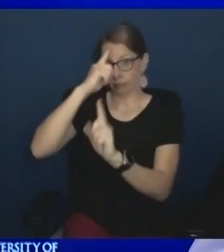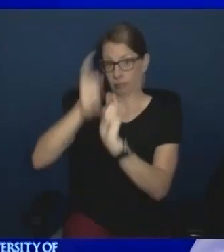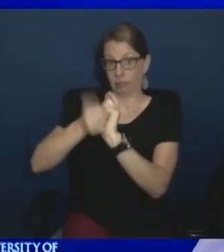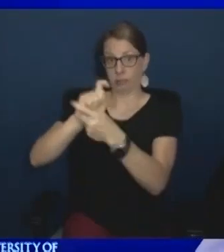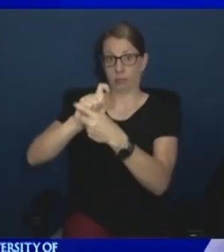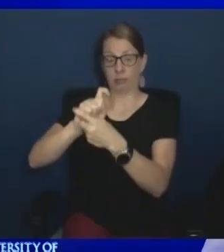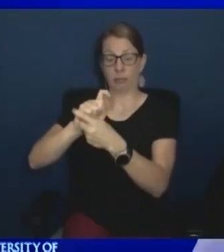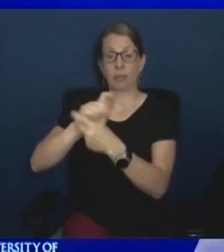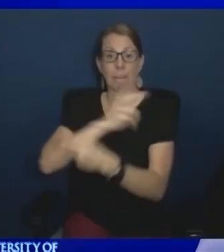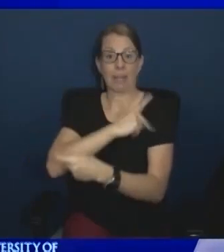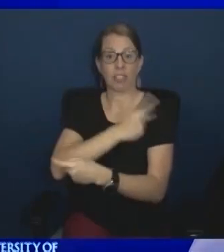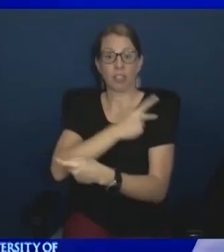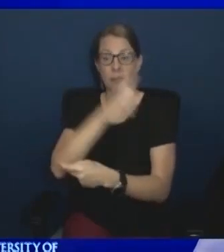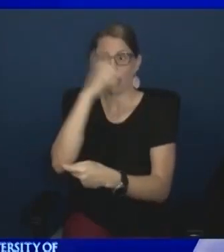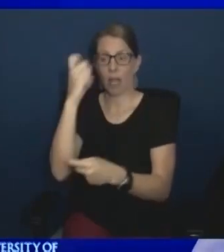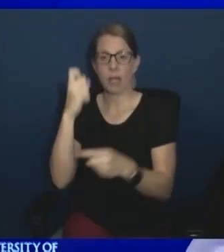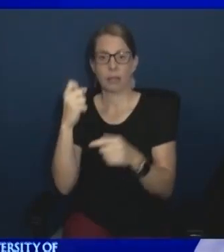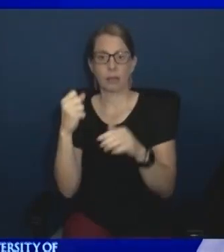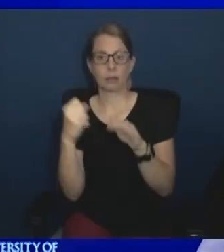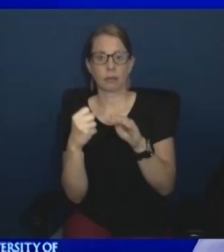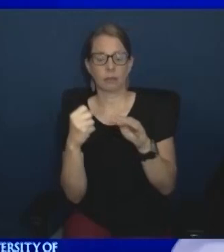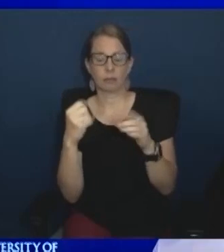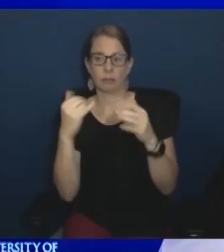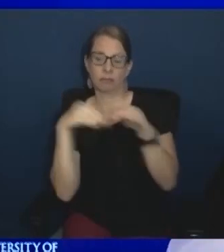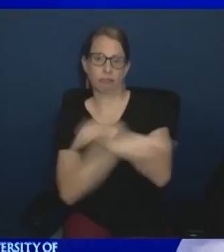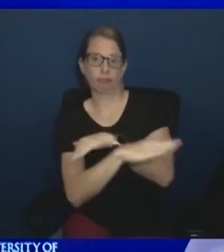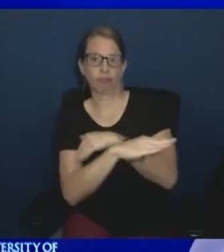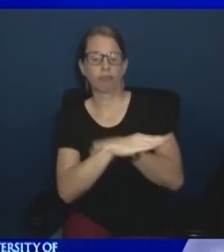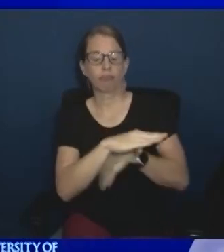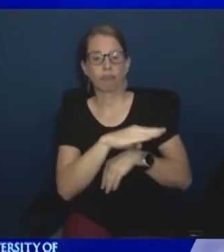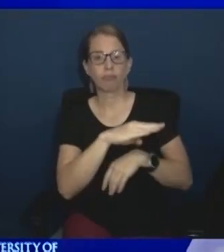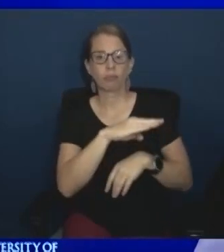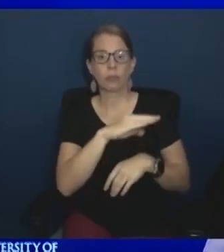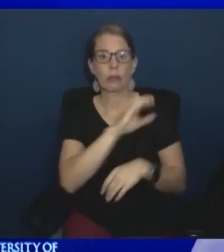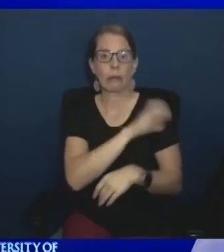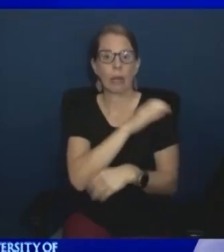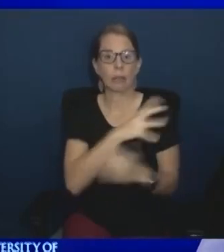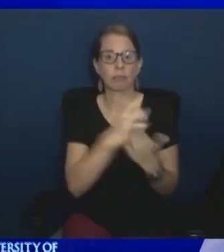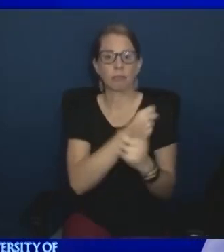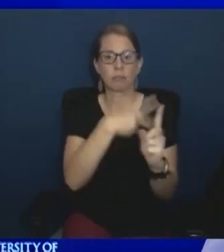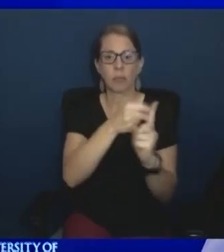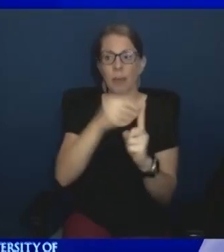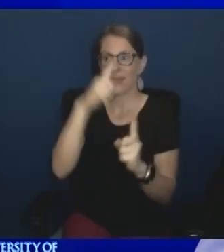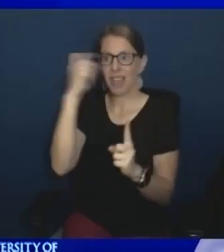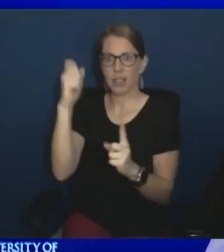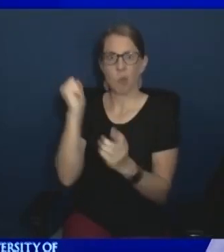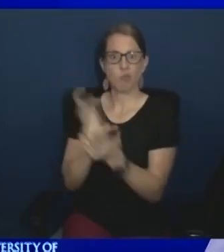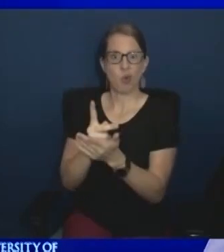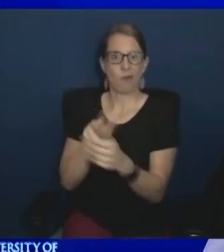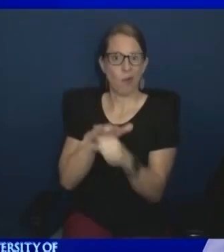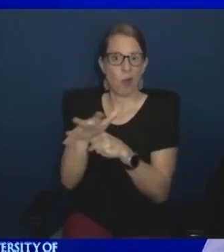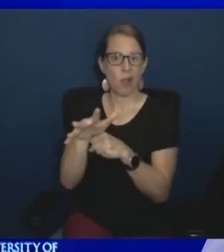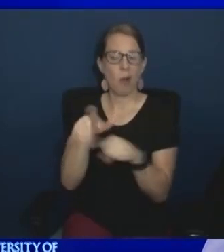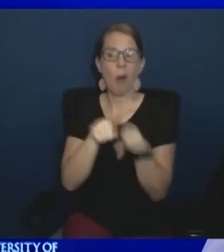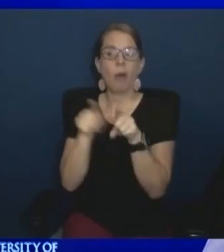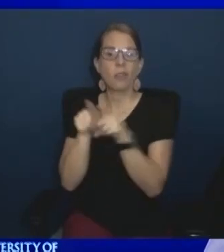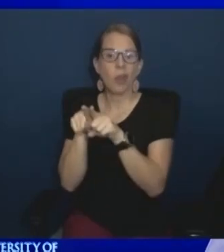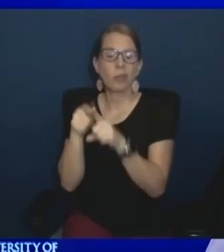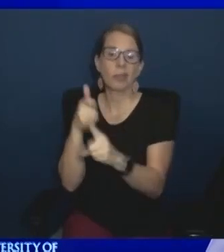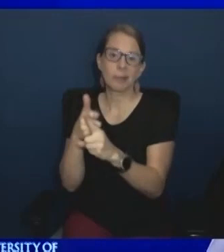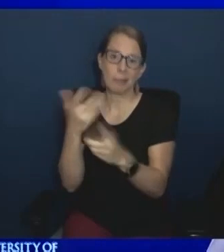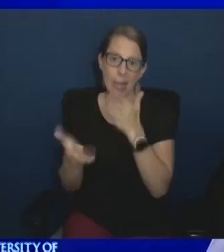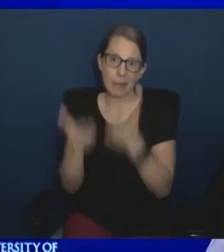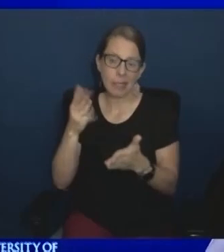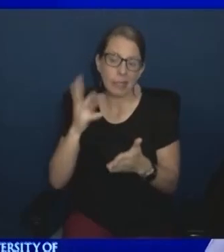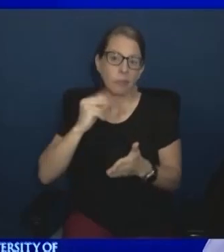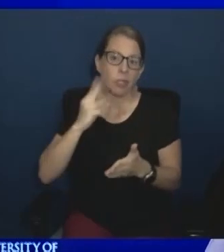was now fully approved to get it, but also they've had some instance of tragedy around them, whether it's a family member or a